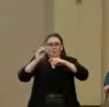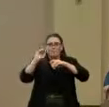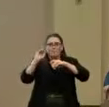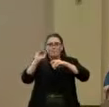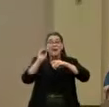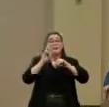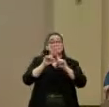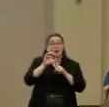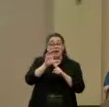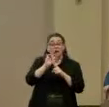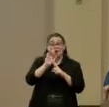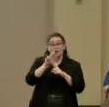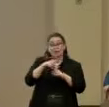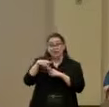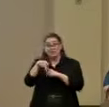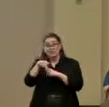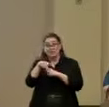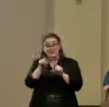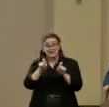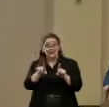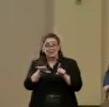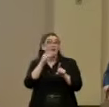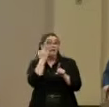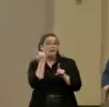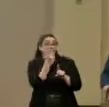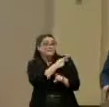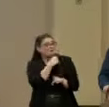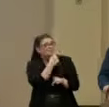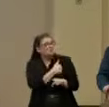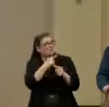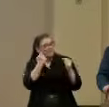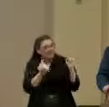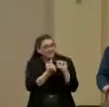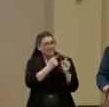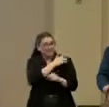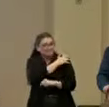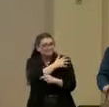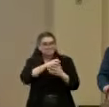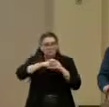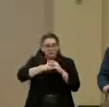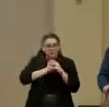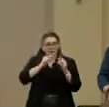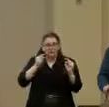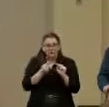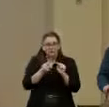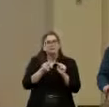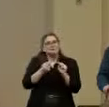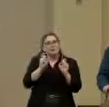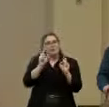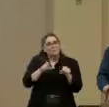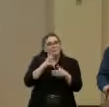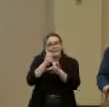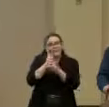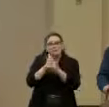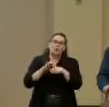can tell that when they tell you they're aching, that it really does mean something, and early intervention is extremely